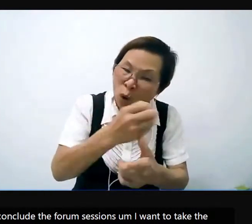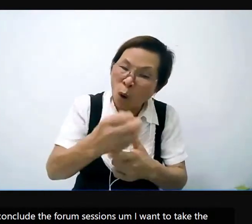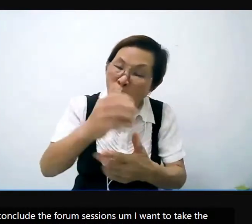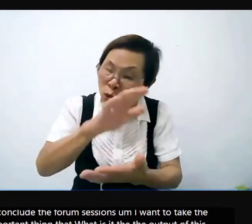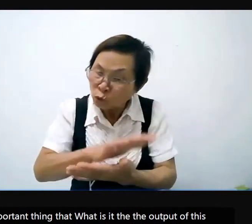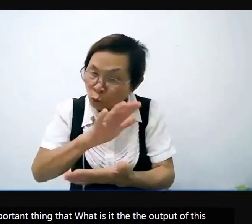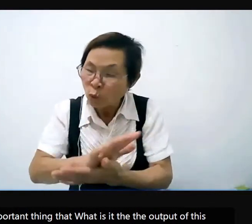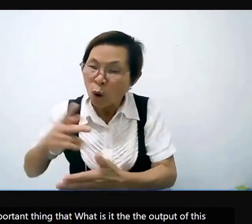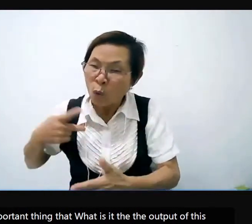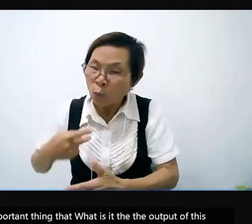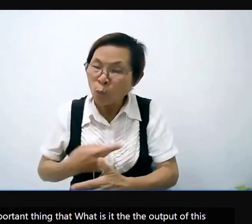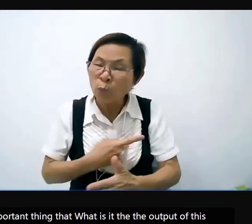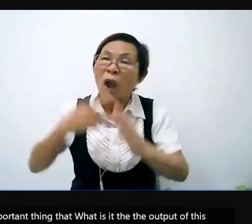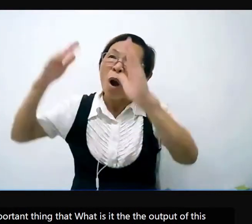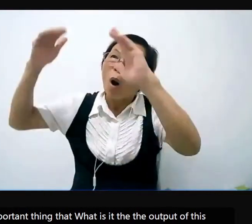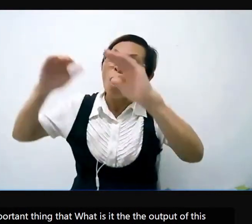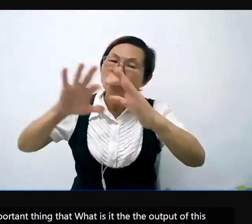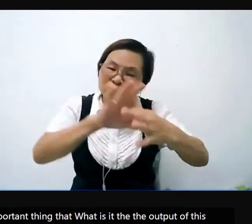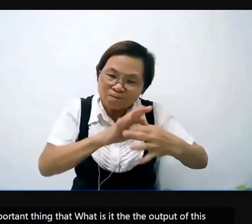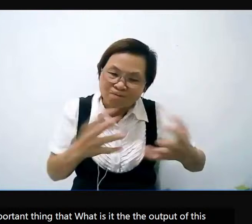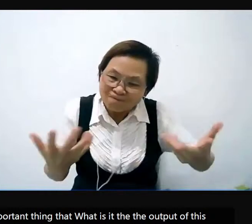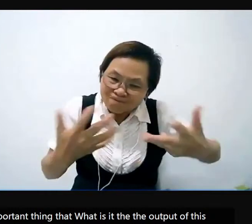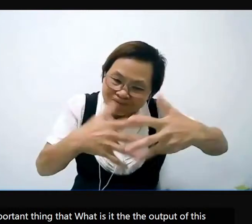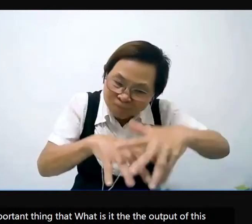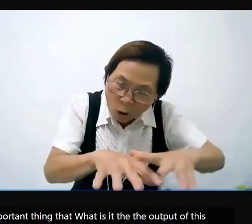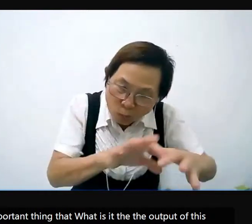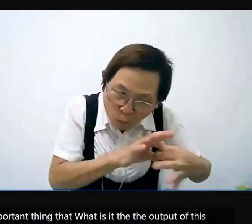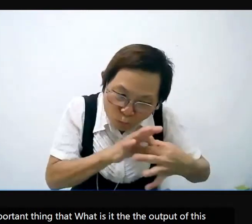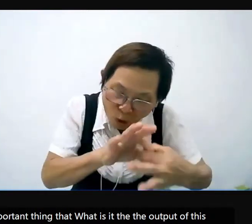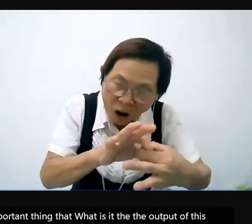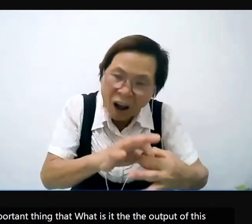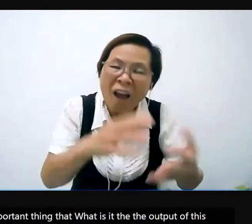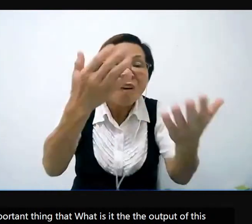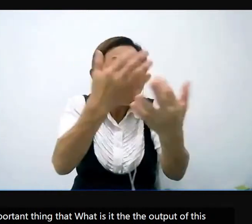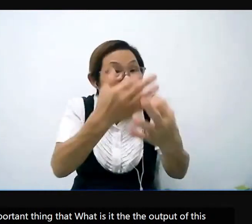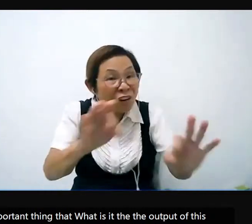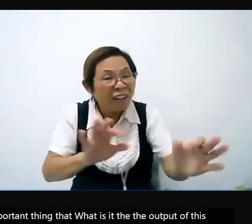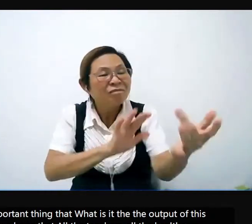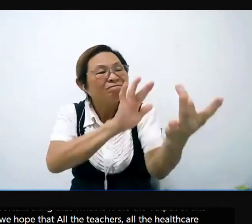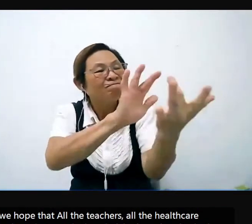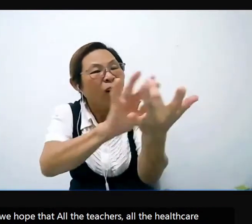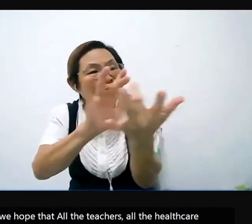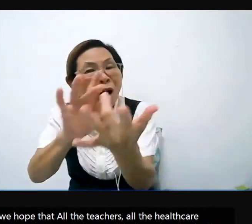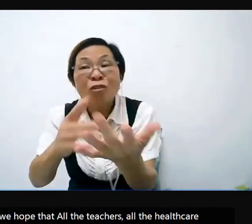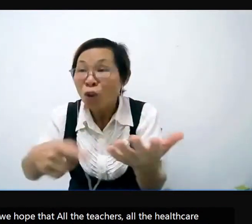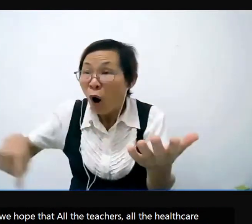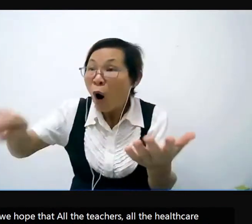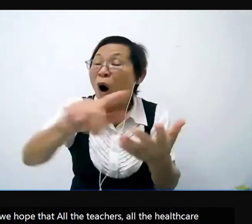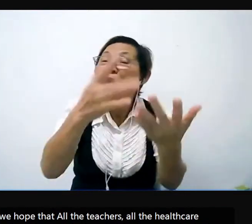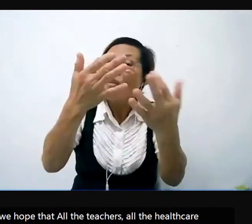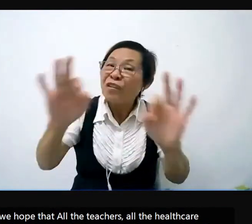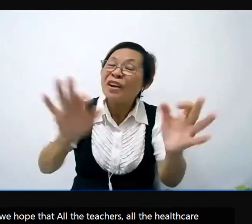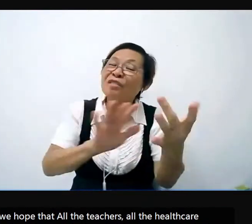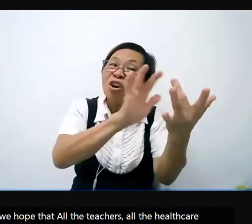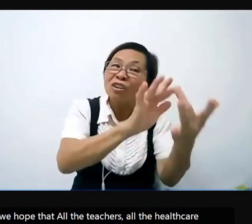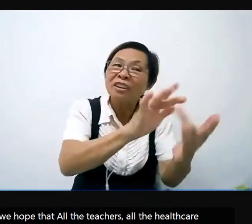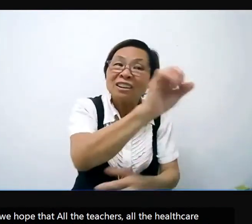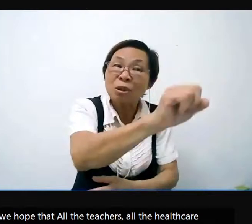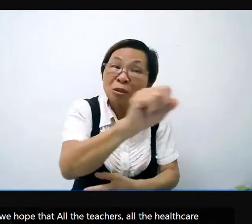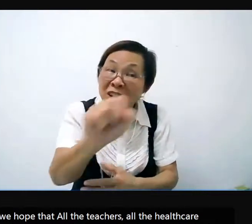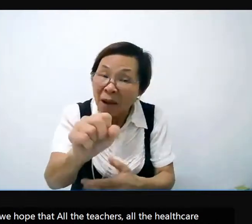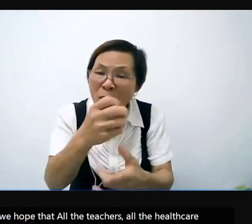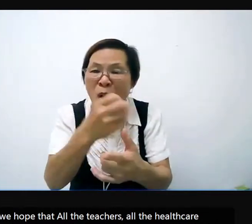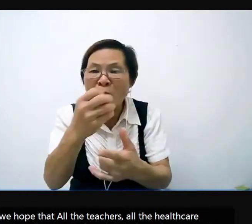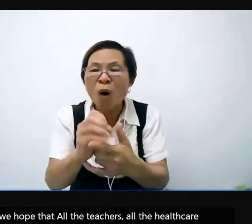we hope to collaborate with others, and also feel free to contact to contact SEAMEO SEN, maybe to